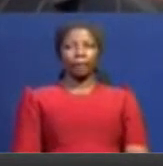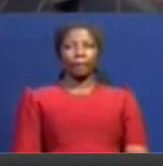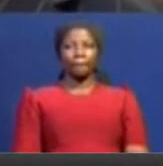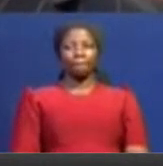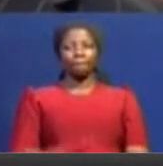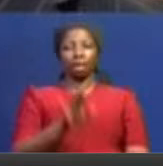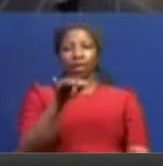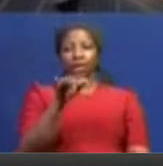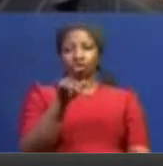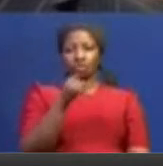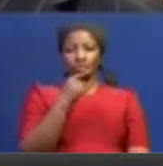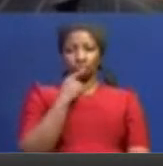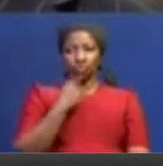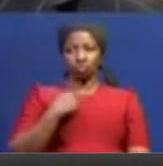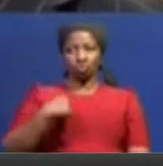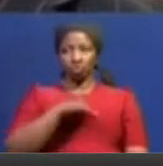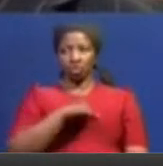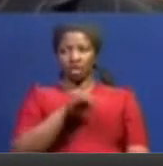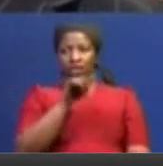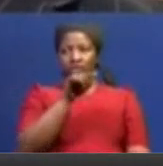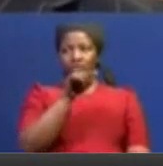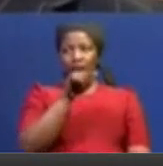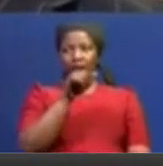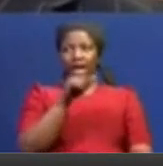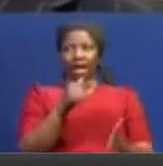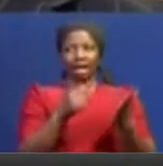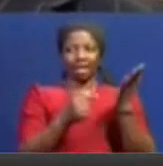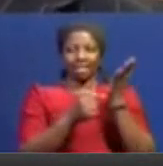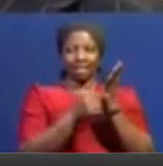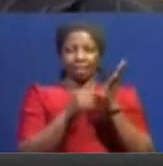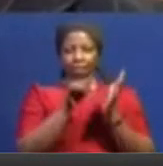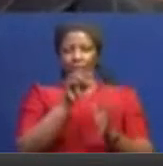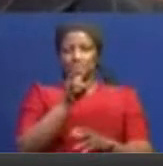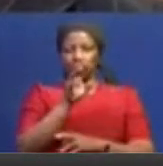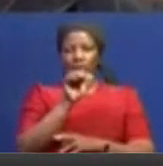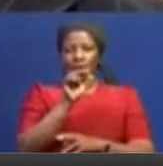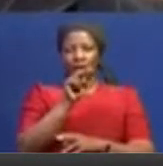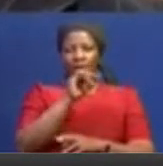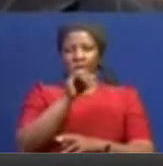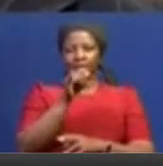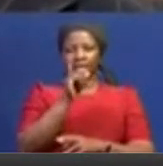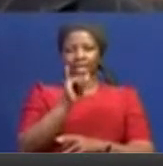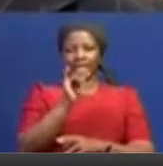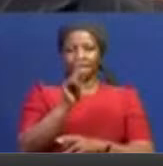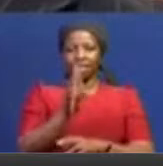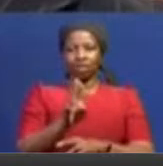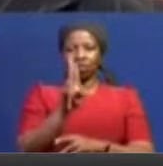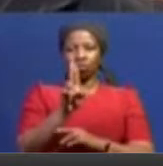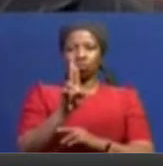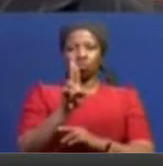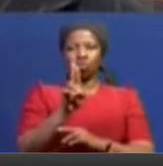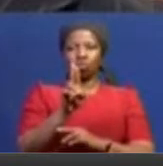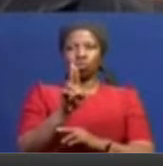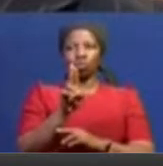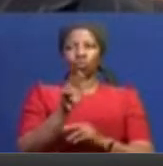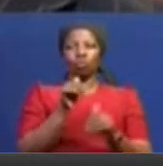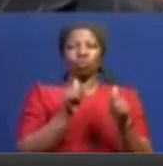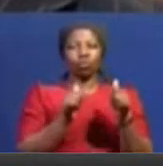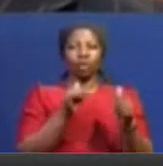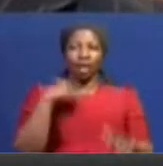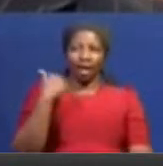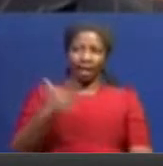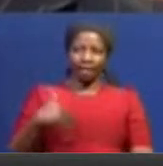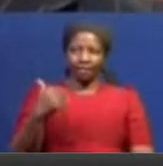told us you are the proverbial Wanjiku. You have the name Wanjiku. Yes. that every